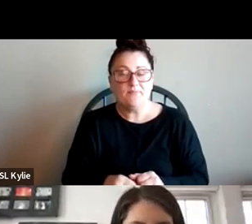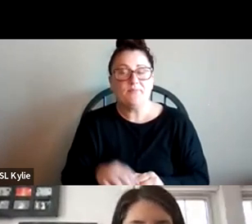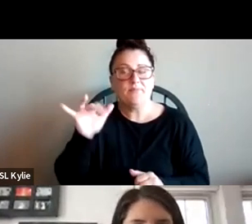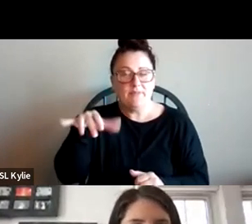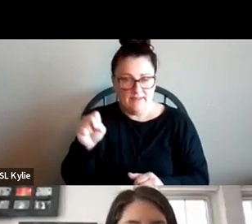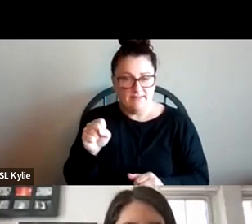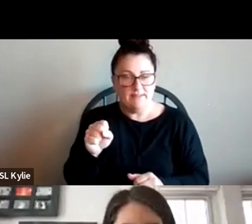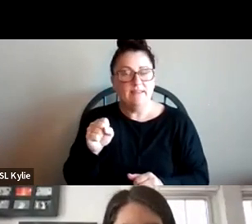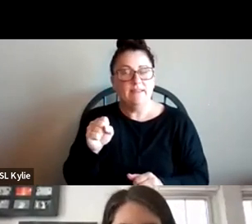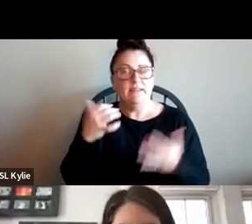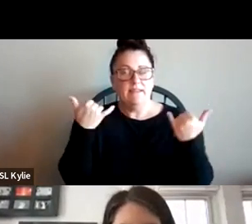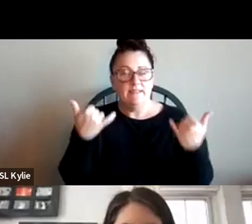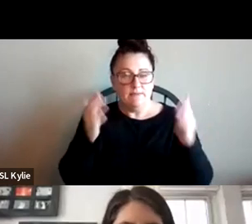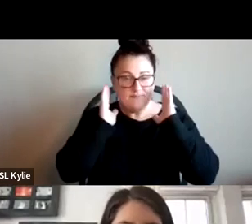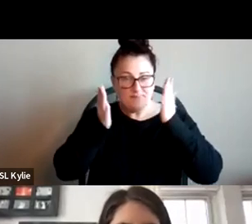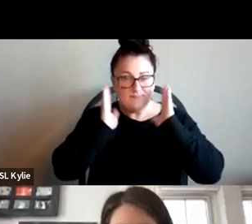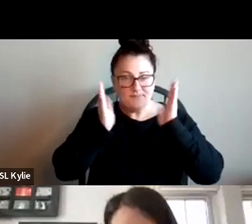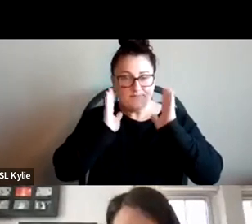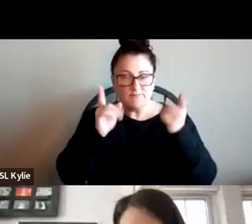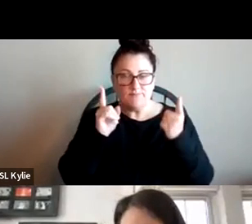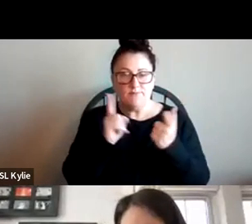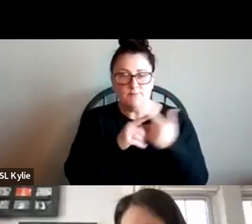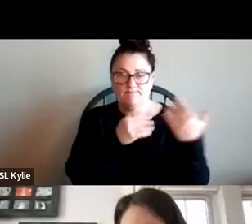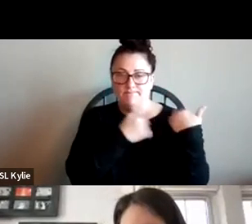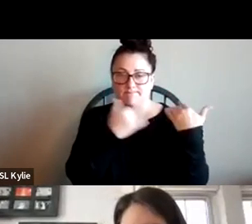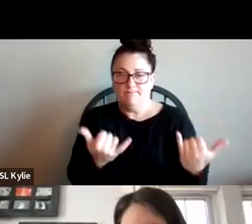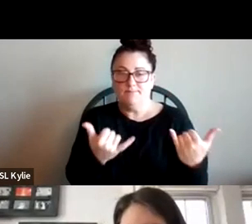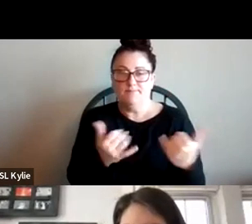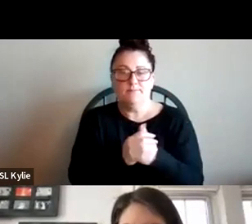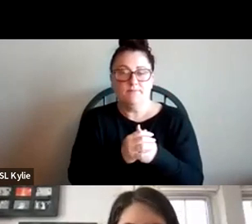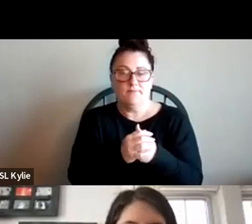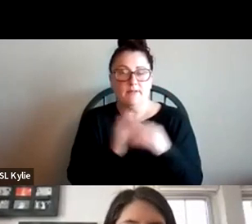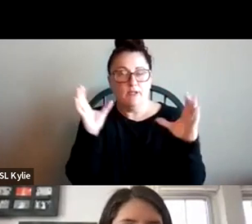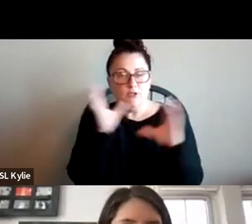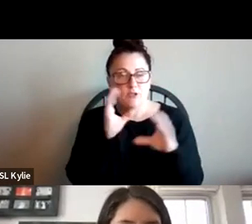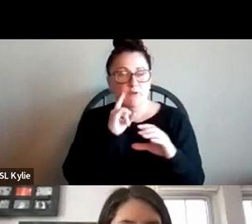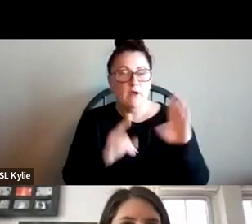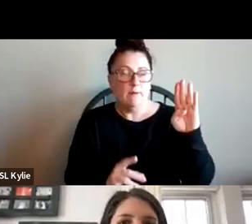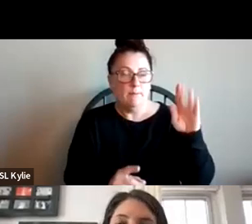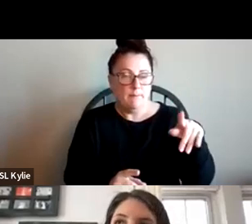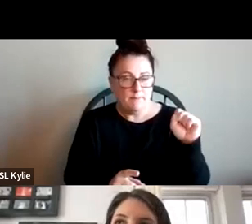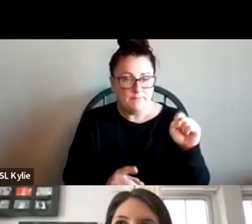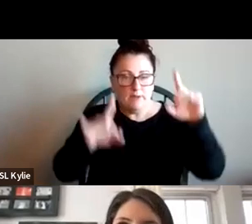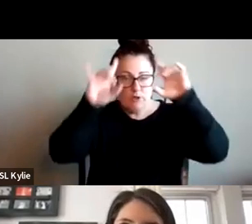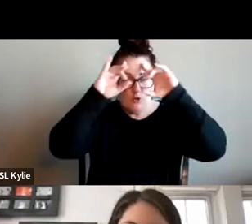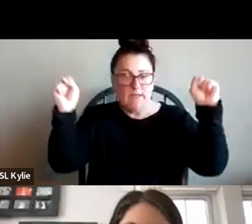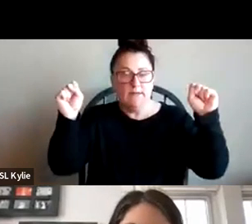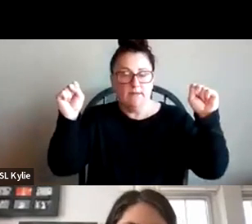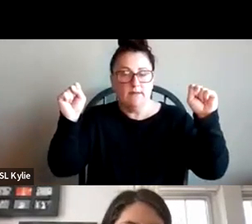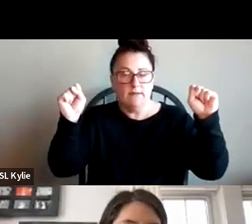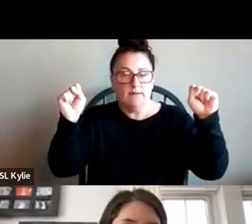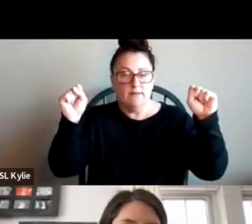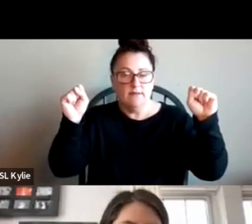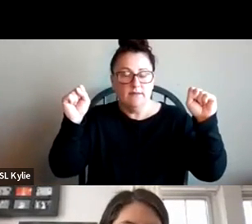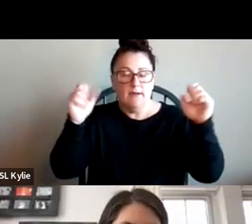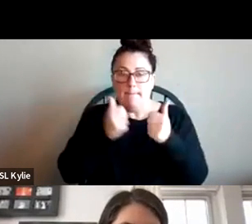Yes, let's turn our attention now to the task at hand. The search for the Boston Public School Superintendent is one